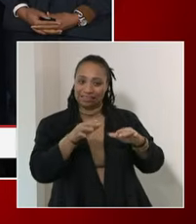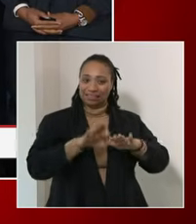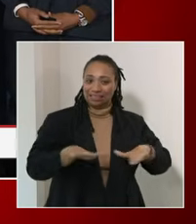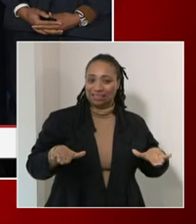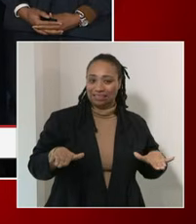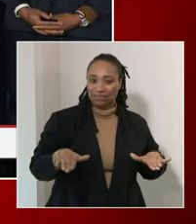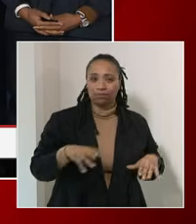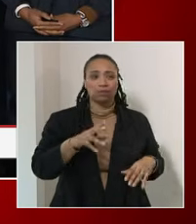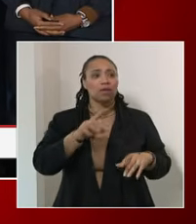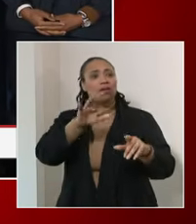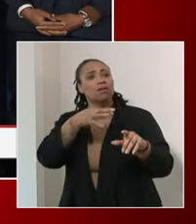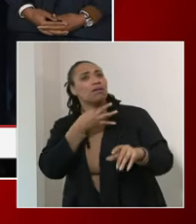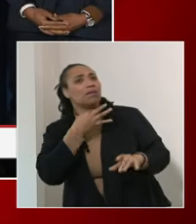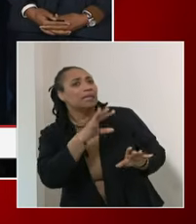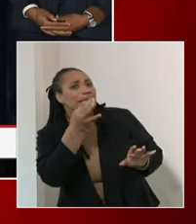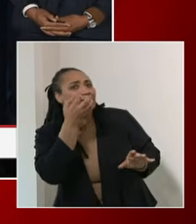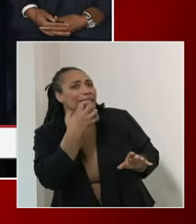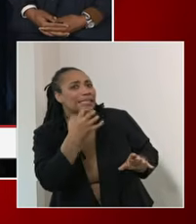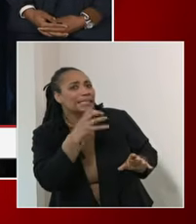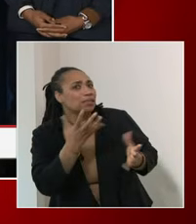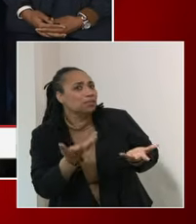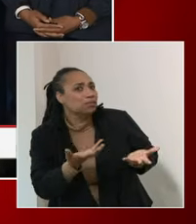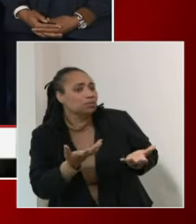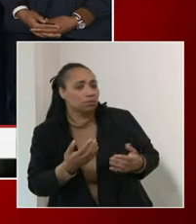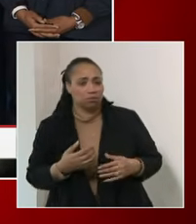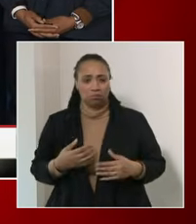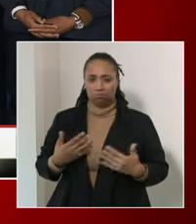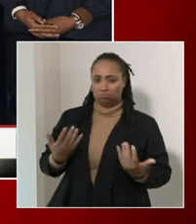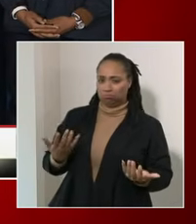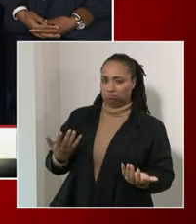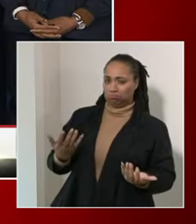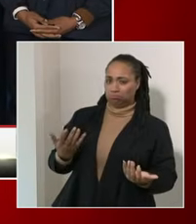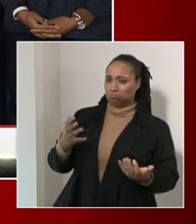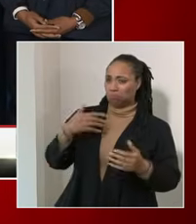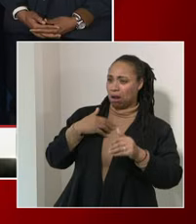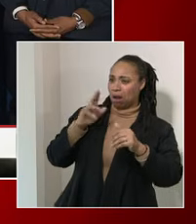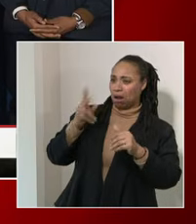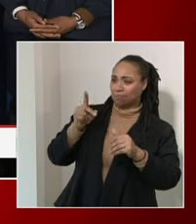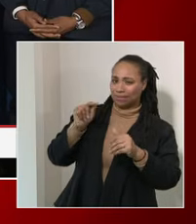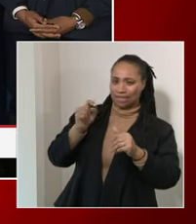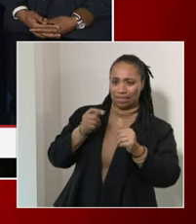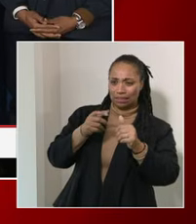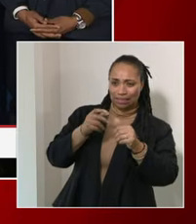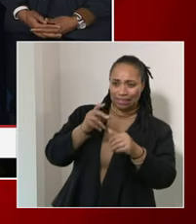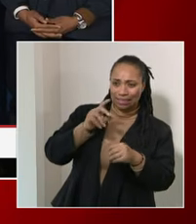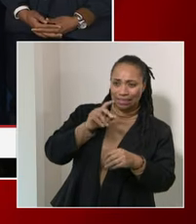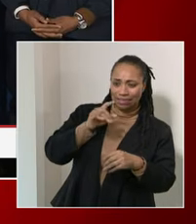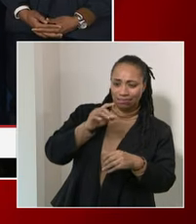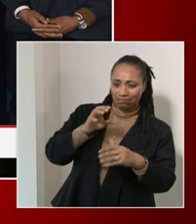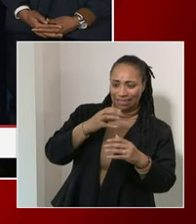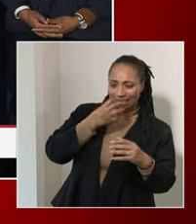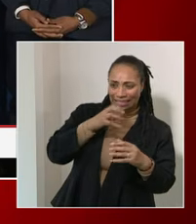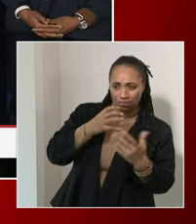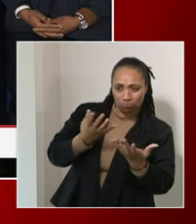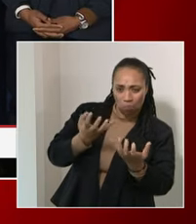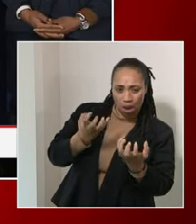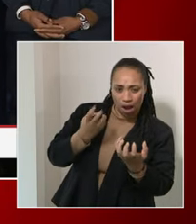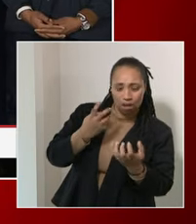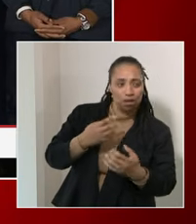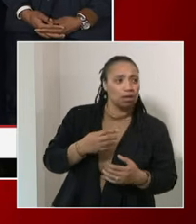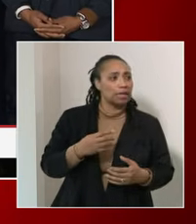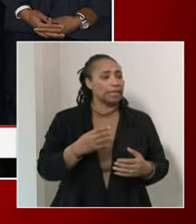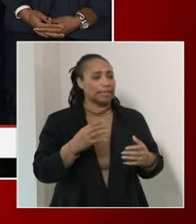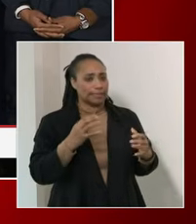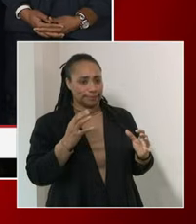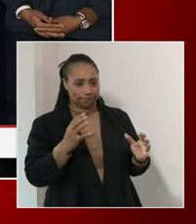issues? Well, there have been several reported, but just any updates about like how those are kind of play out. I know Director Hunter mentioned just kind of how